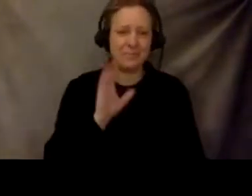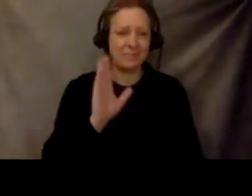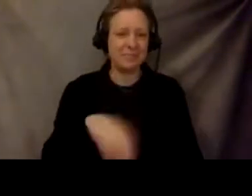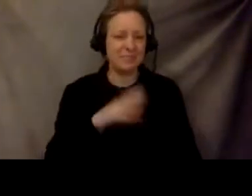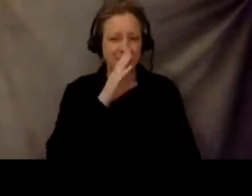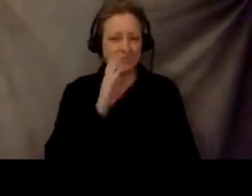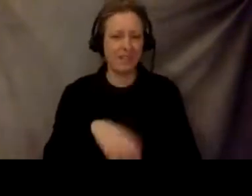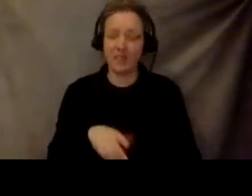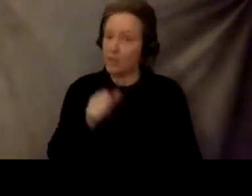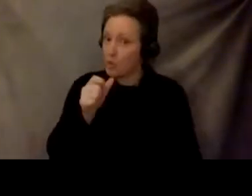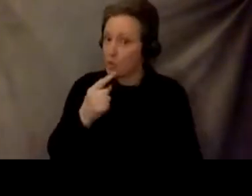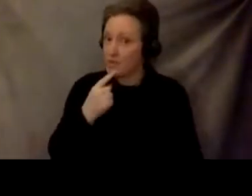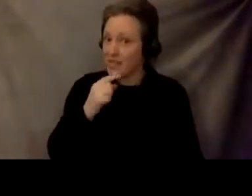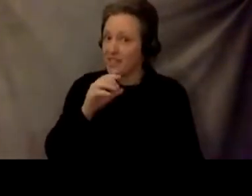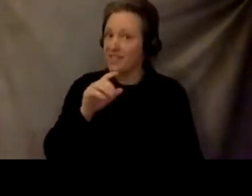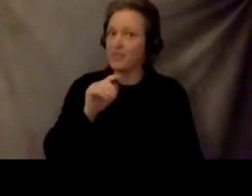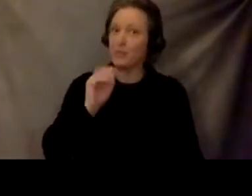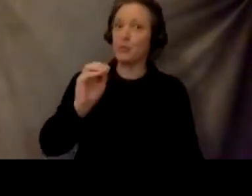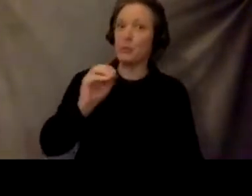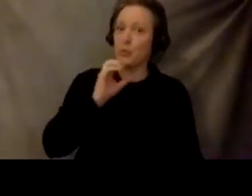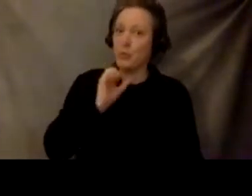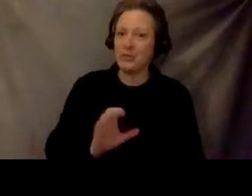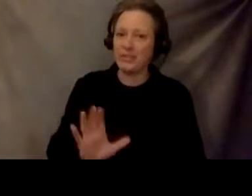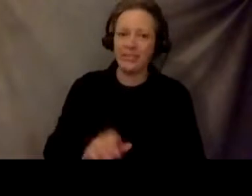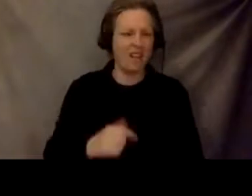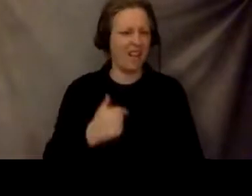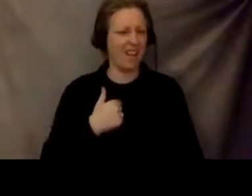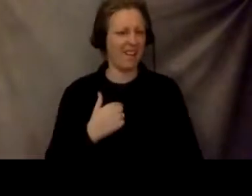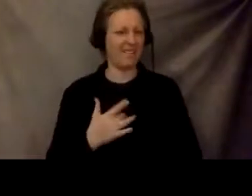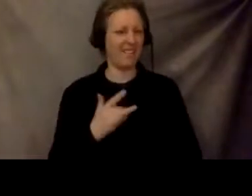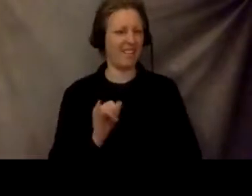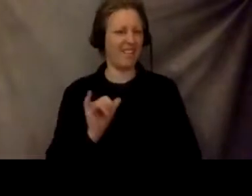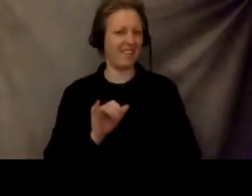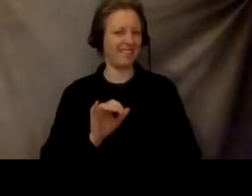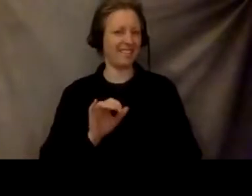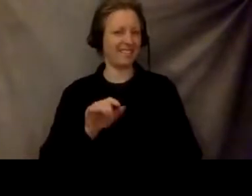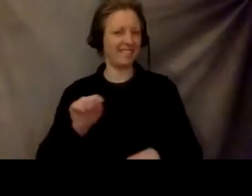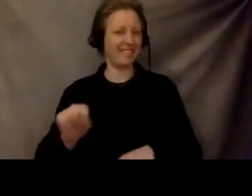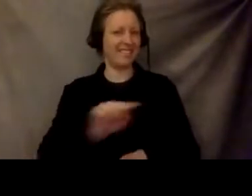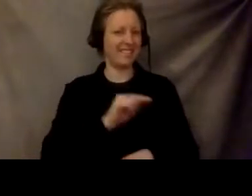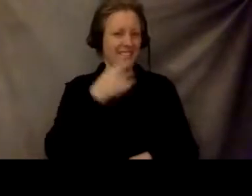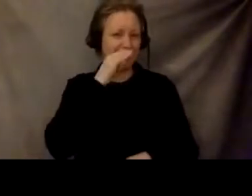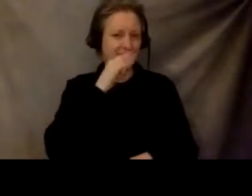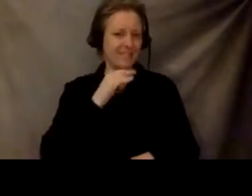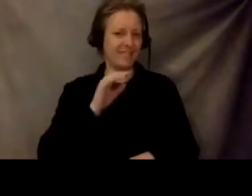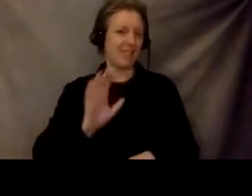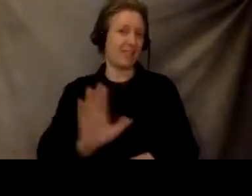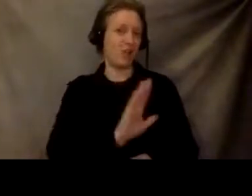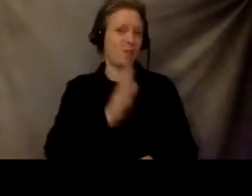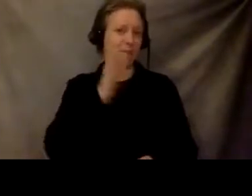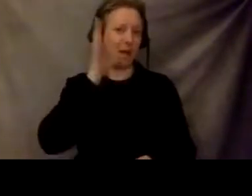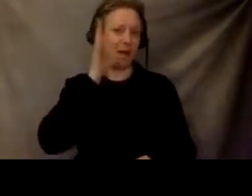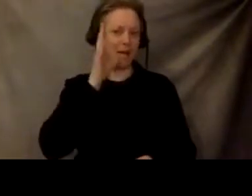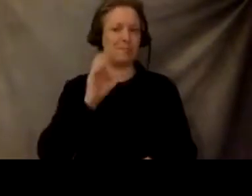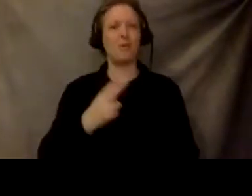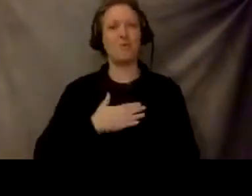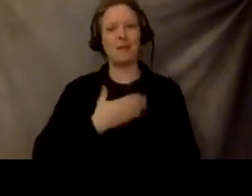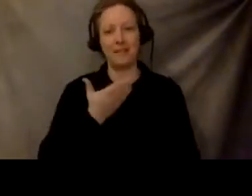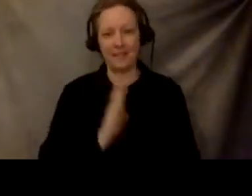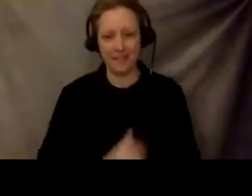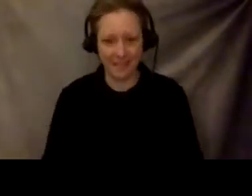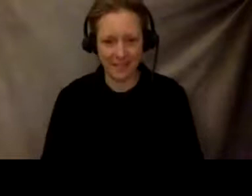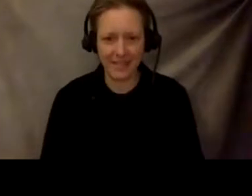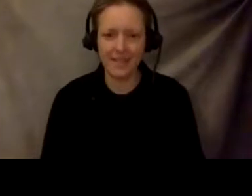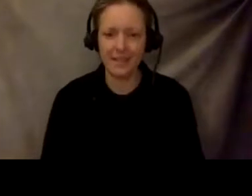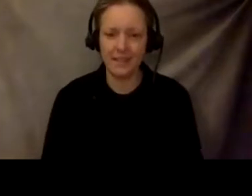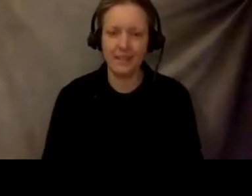old. I'm like these kids' mom in the class. Oh my gosh. I want to just jump in. Sorry